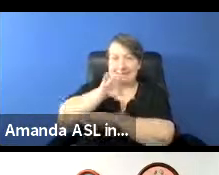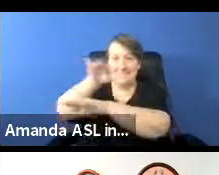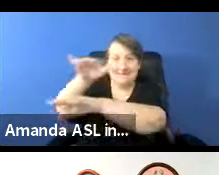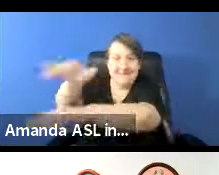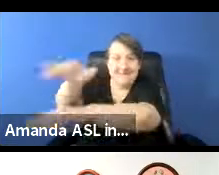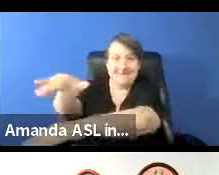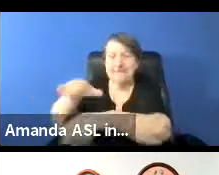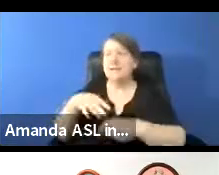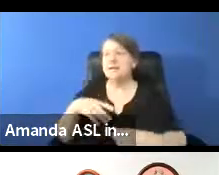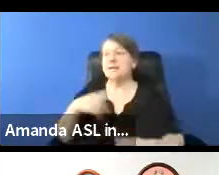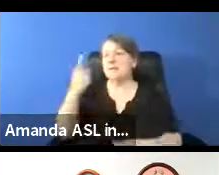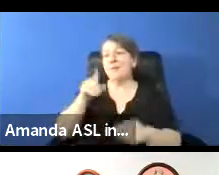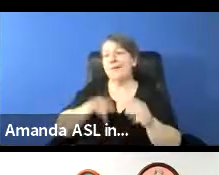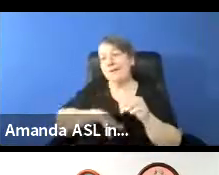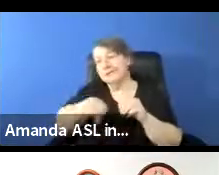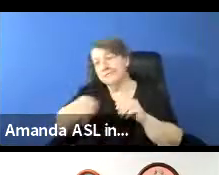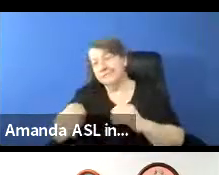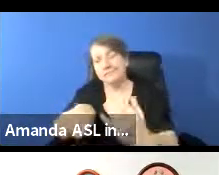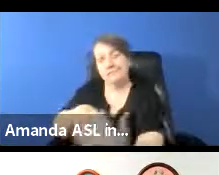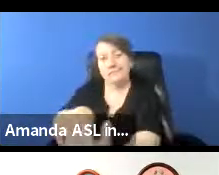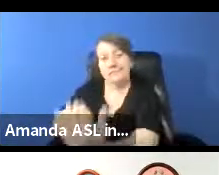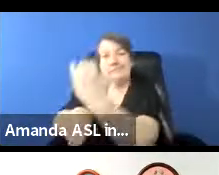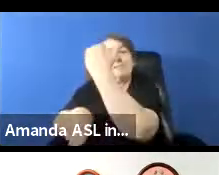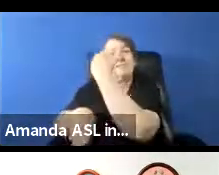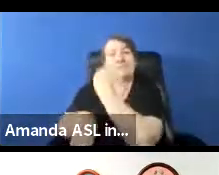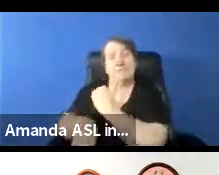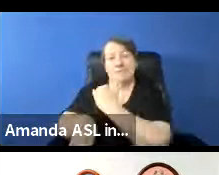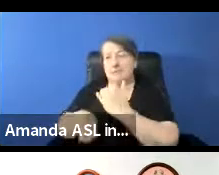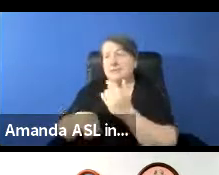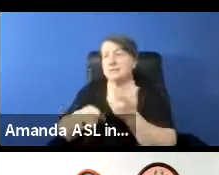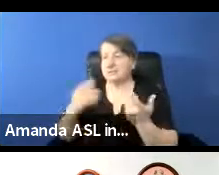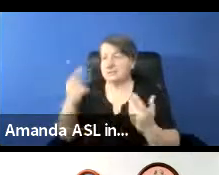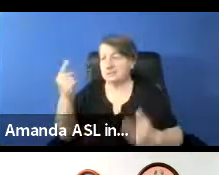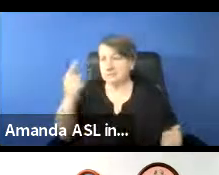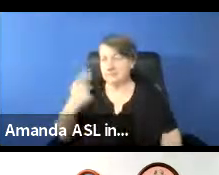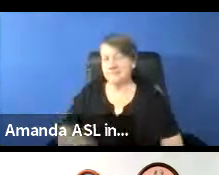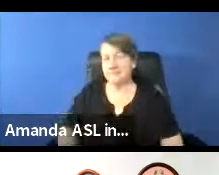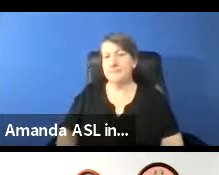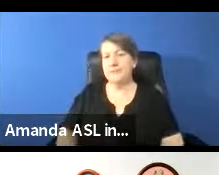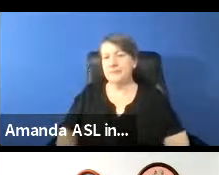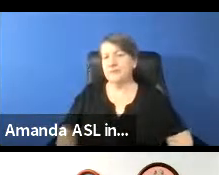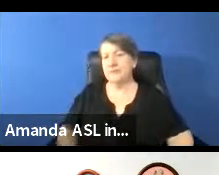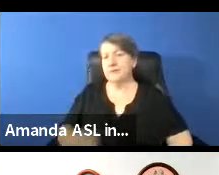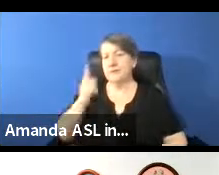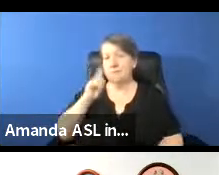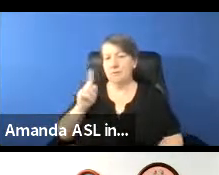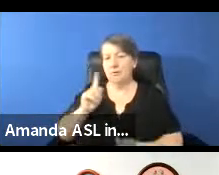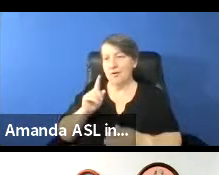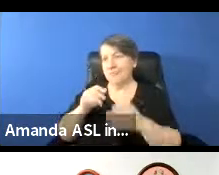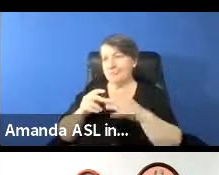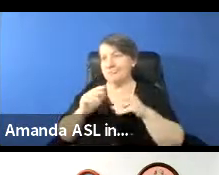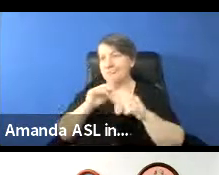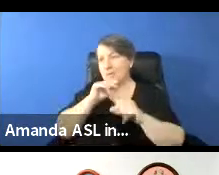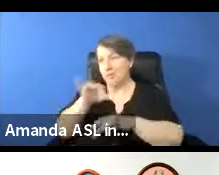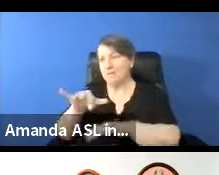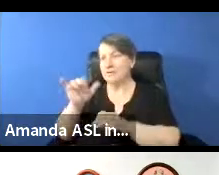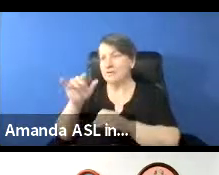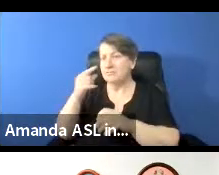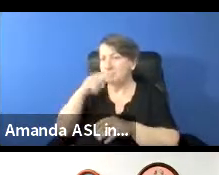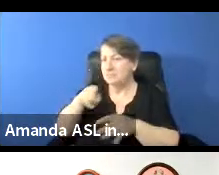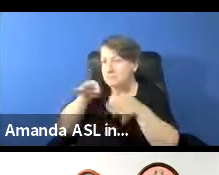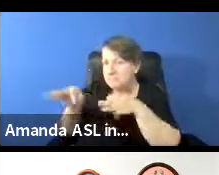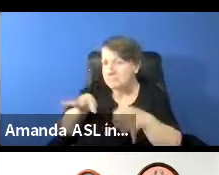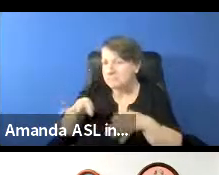one bound may sit on top of another crossing the river. So could you talk a